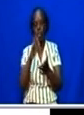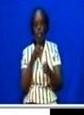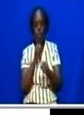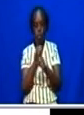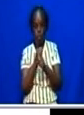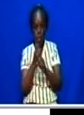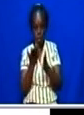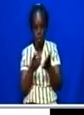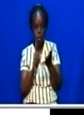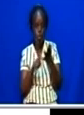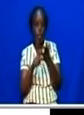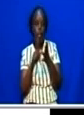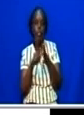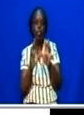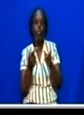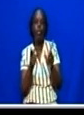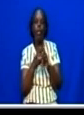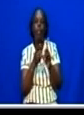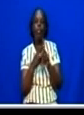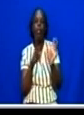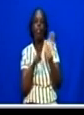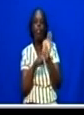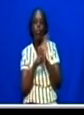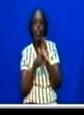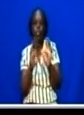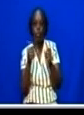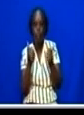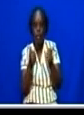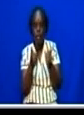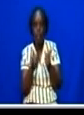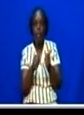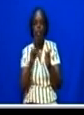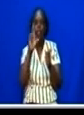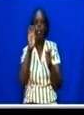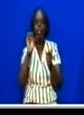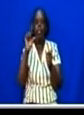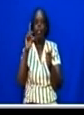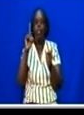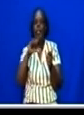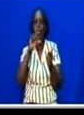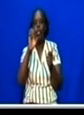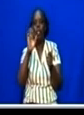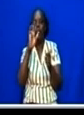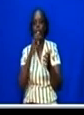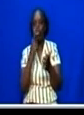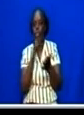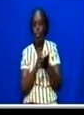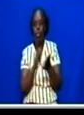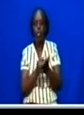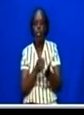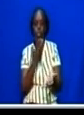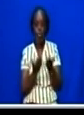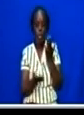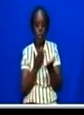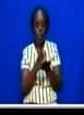correctly, your additions correctly, your subtractions correctly in the ledger so that you get the balancing brought down or the